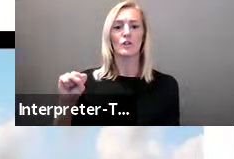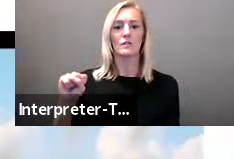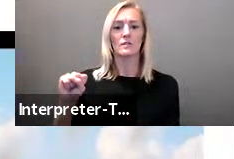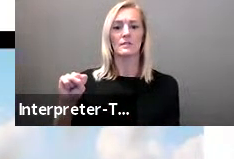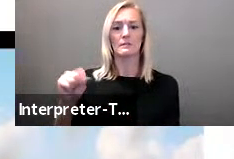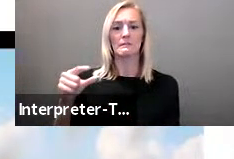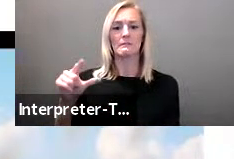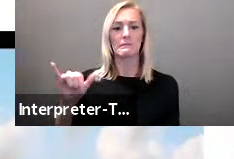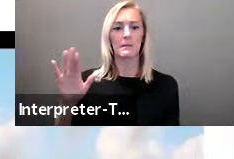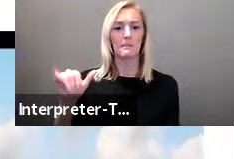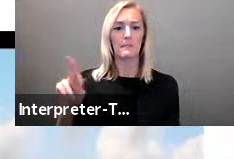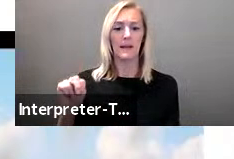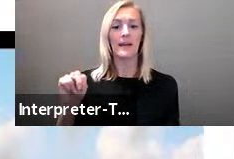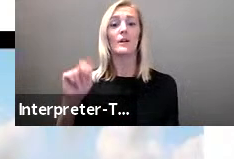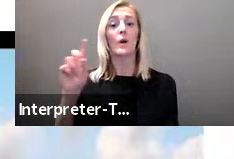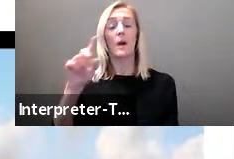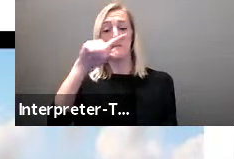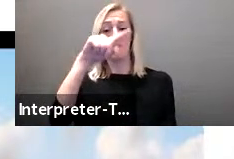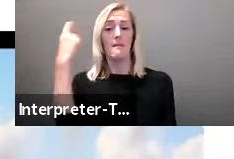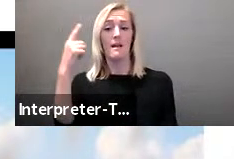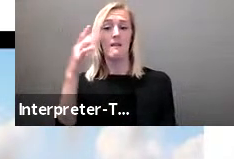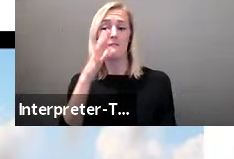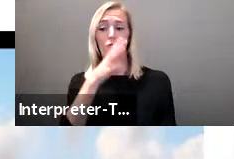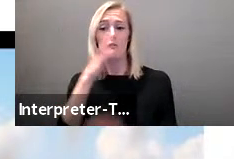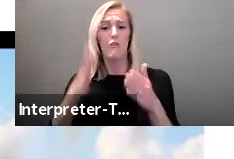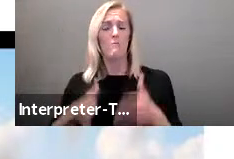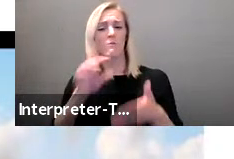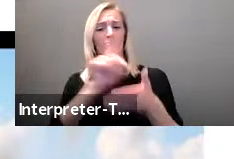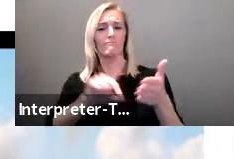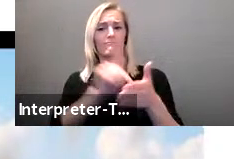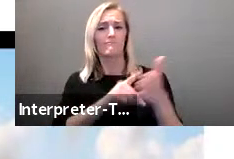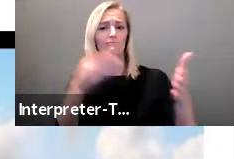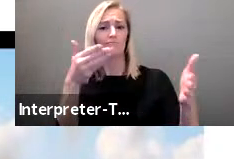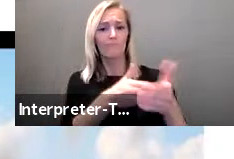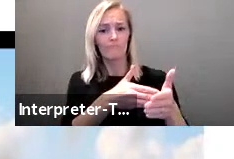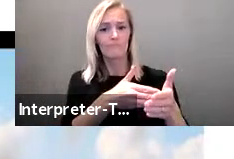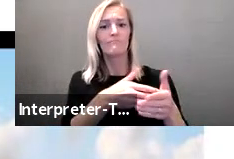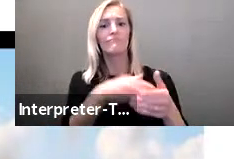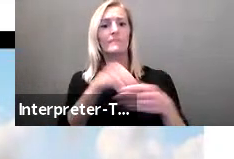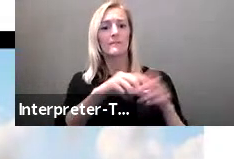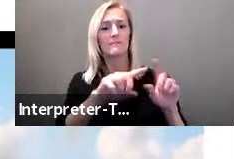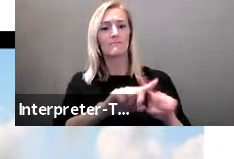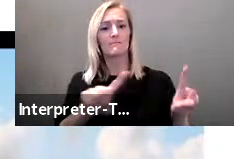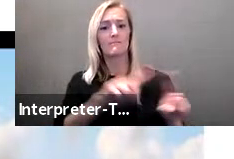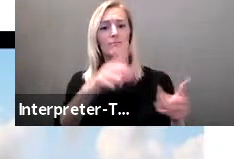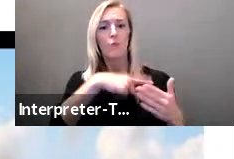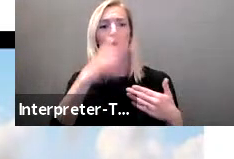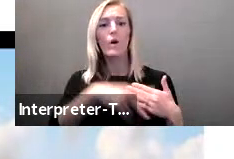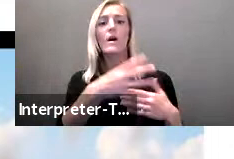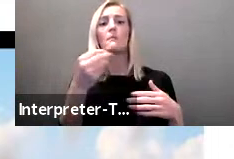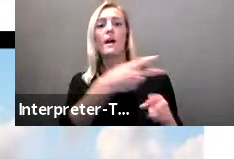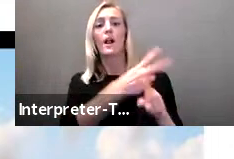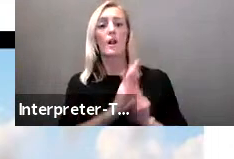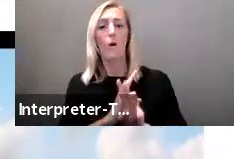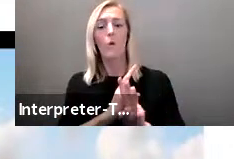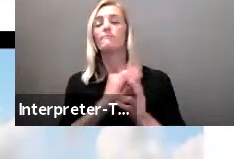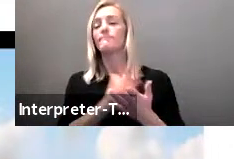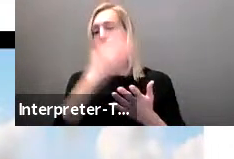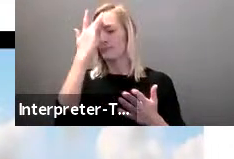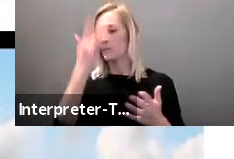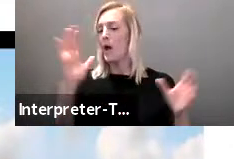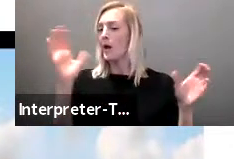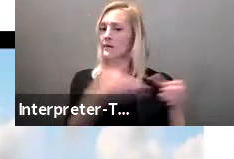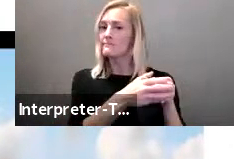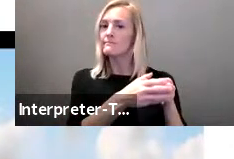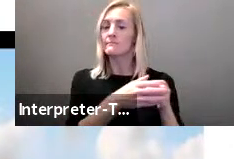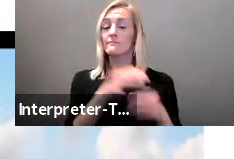were discriminated against in their loan and other programs. And so that's what brought our farmers together. At that time,